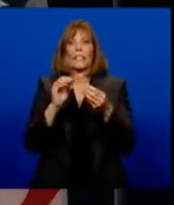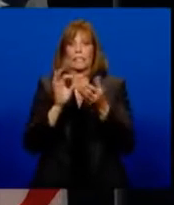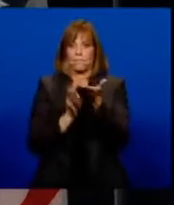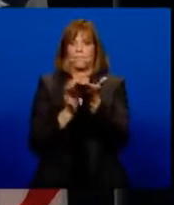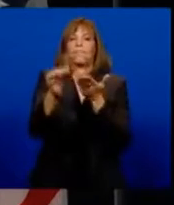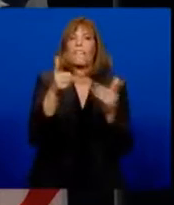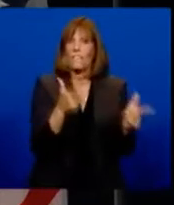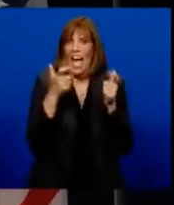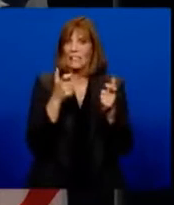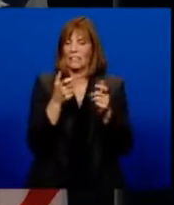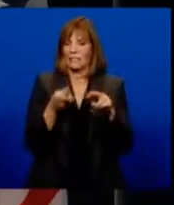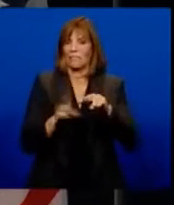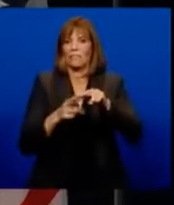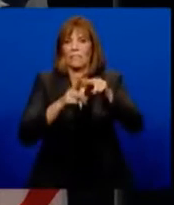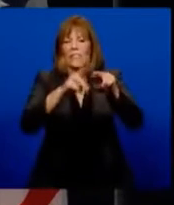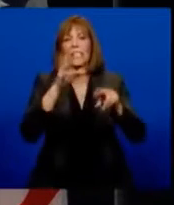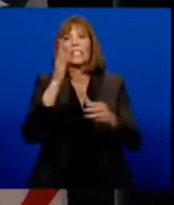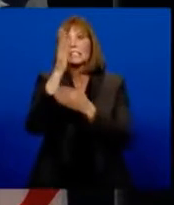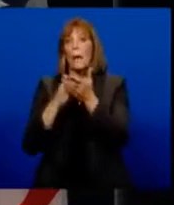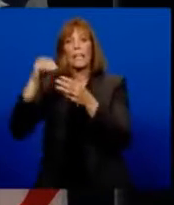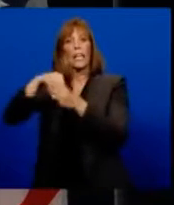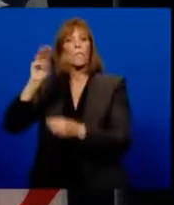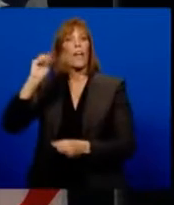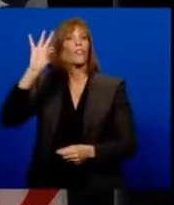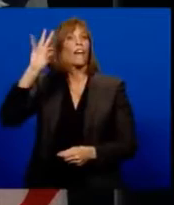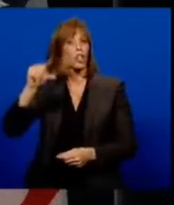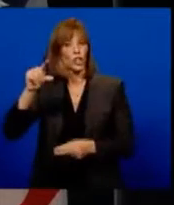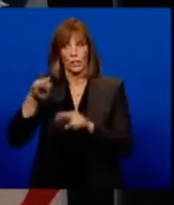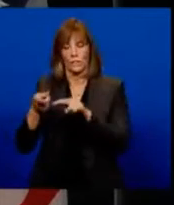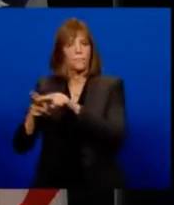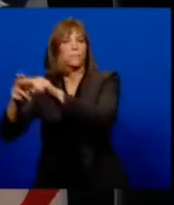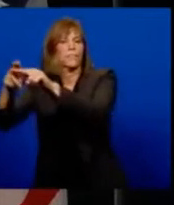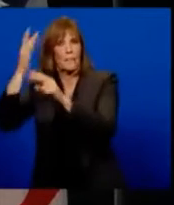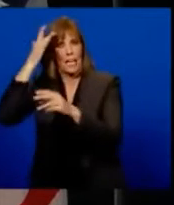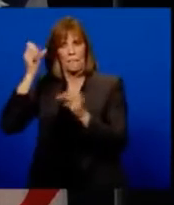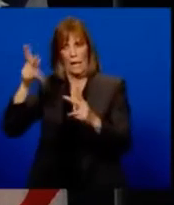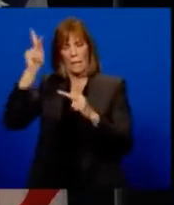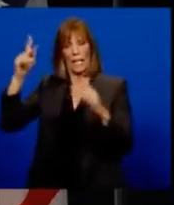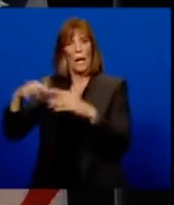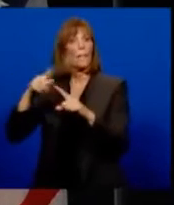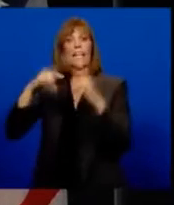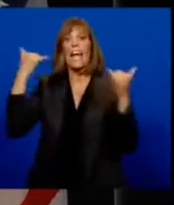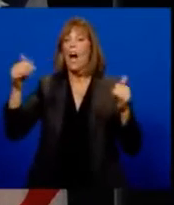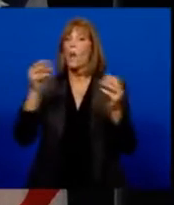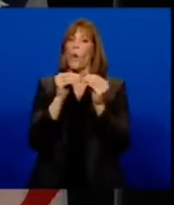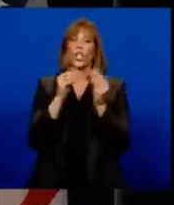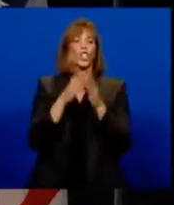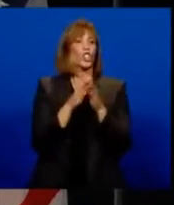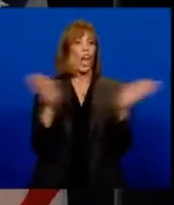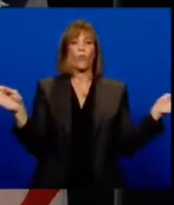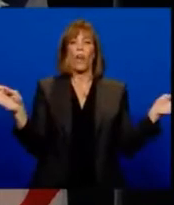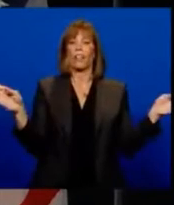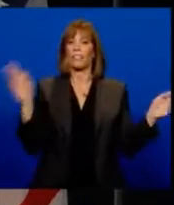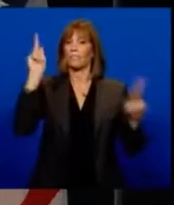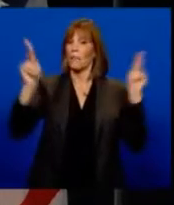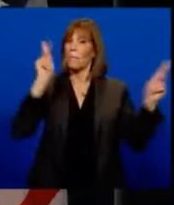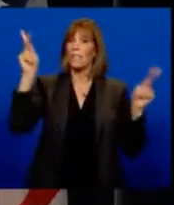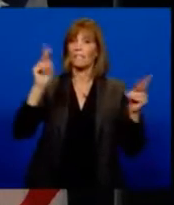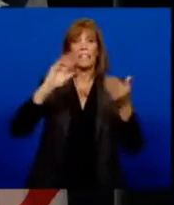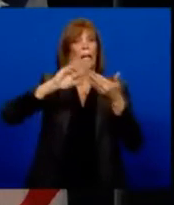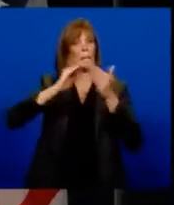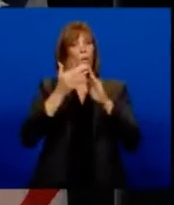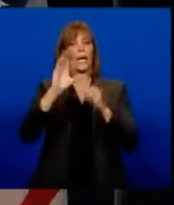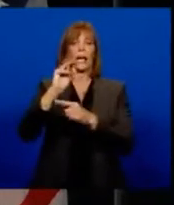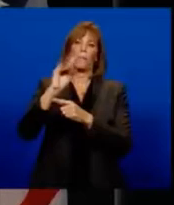our manufacturers. So right now, it's more general population tied, I believe, to community